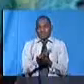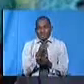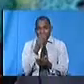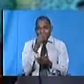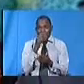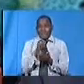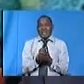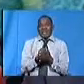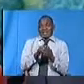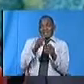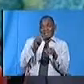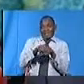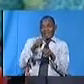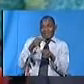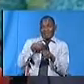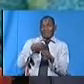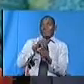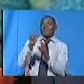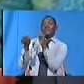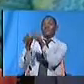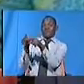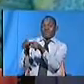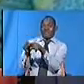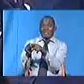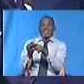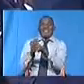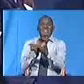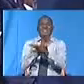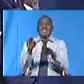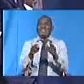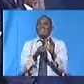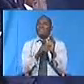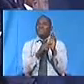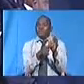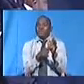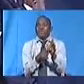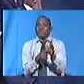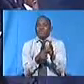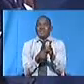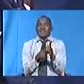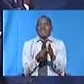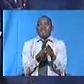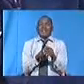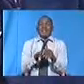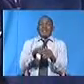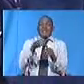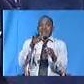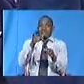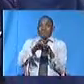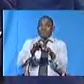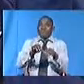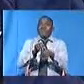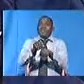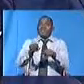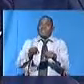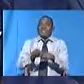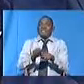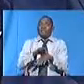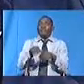Under cross-examination, there was no indication that there was a single polling agent in that